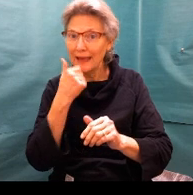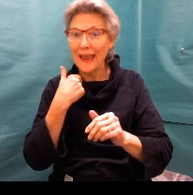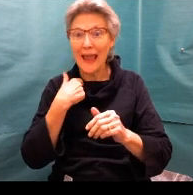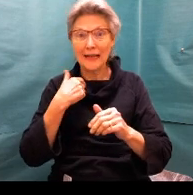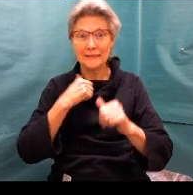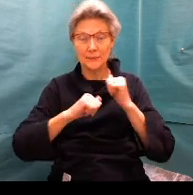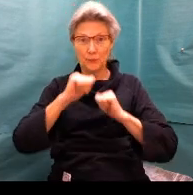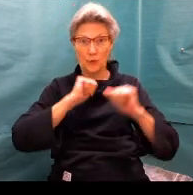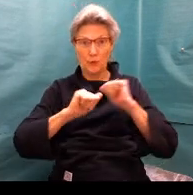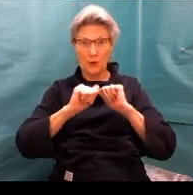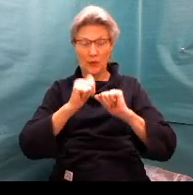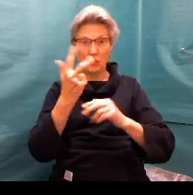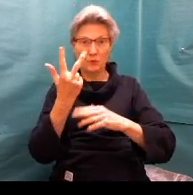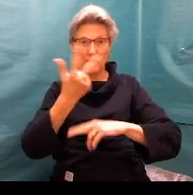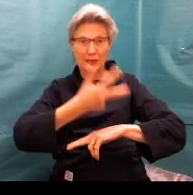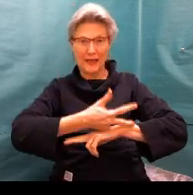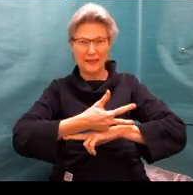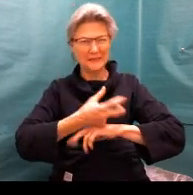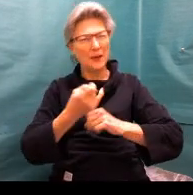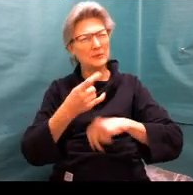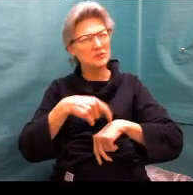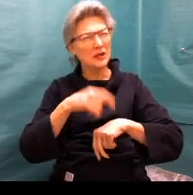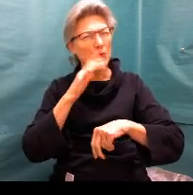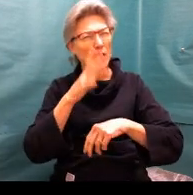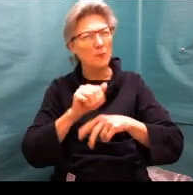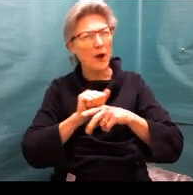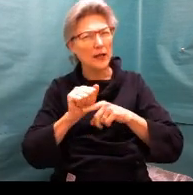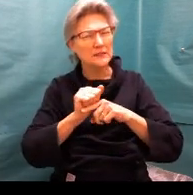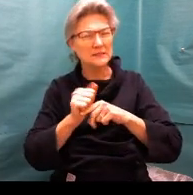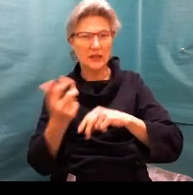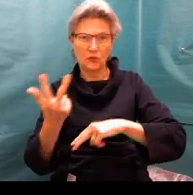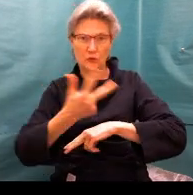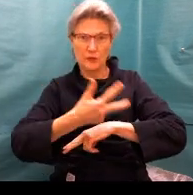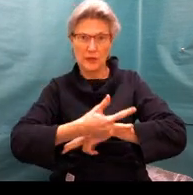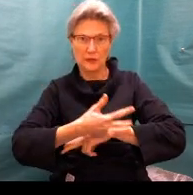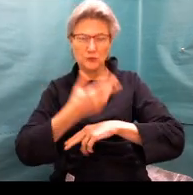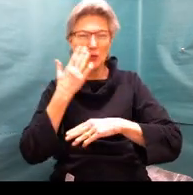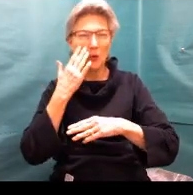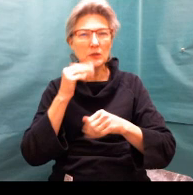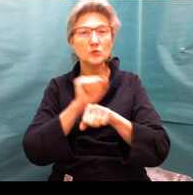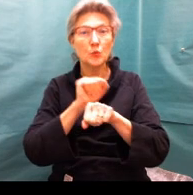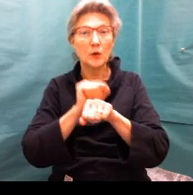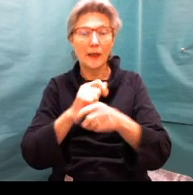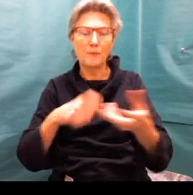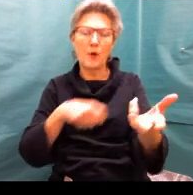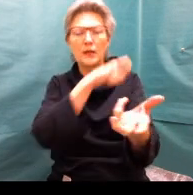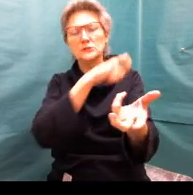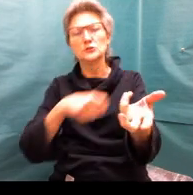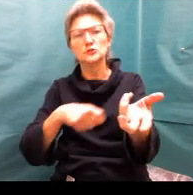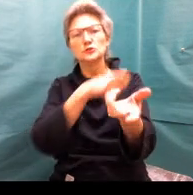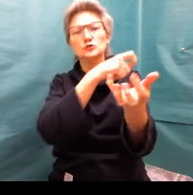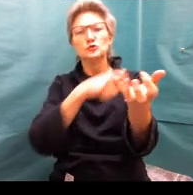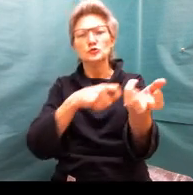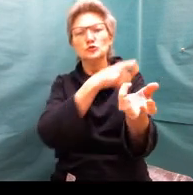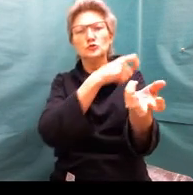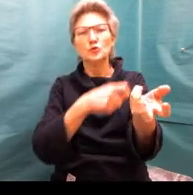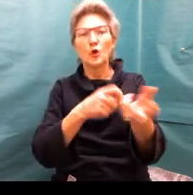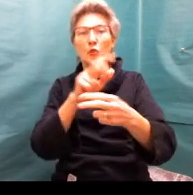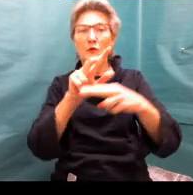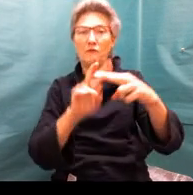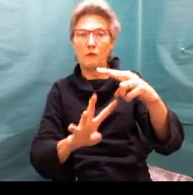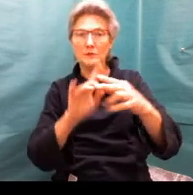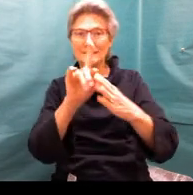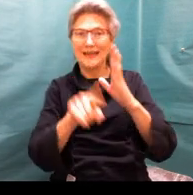much time will he practice in 3 days? So we know that he's working on his violin or practicing his violin for 3/4 an hour